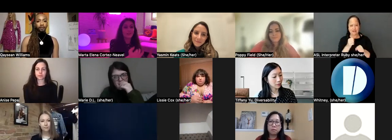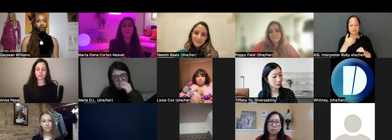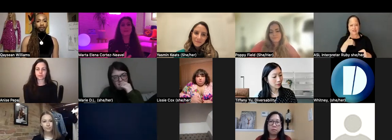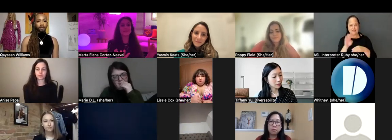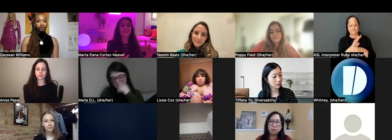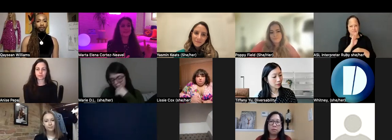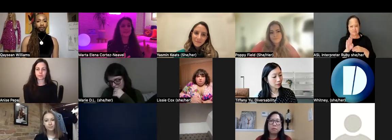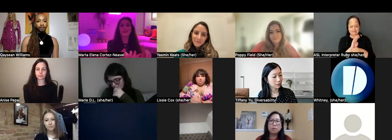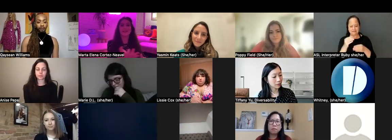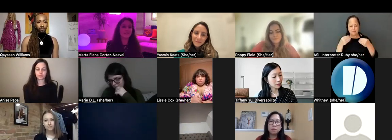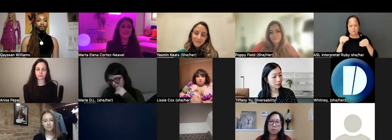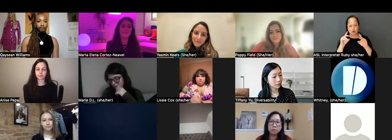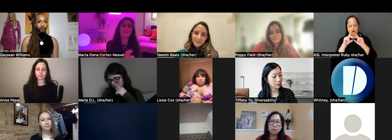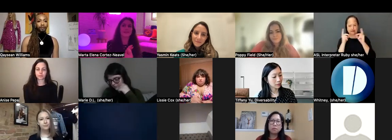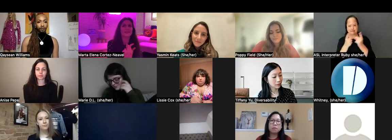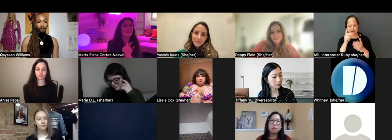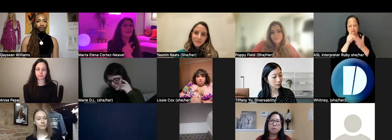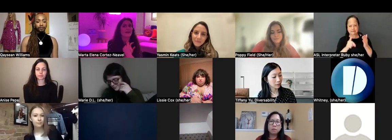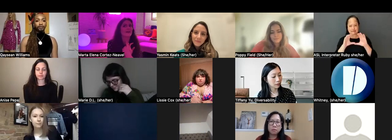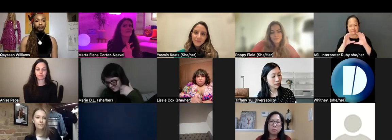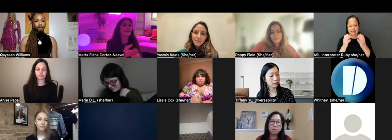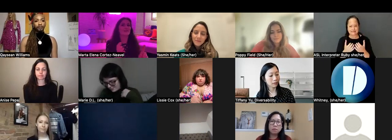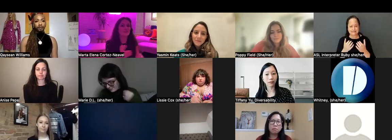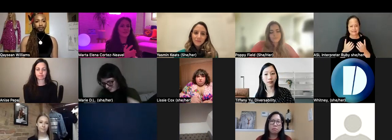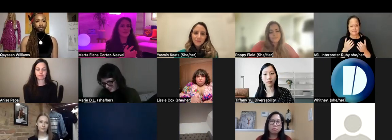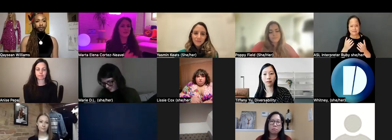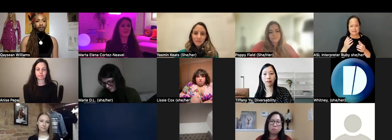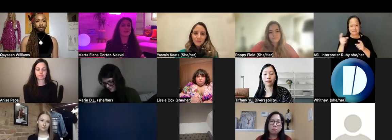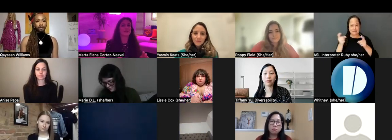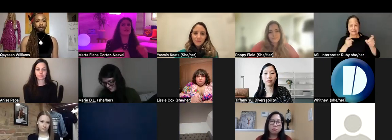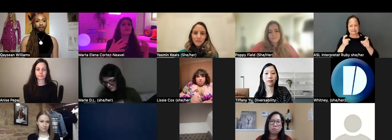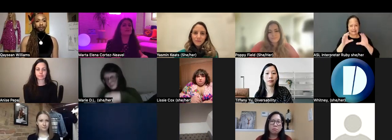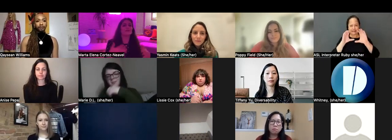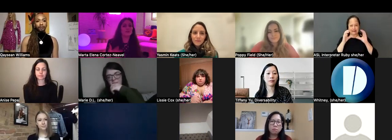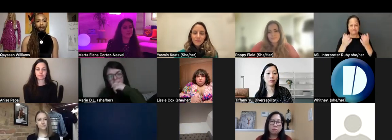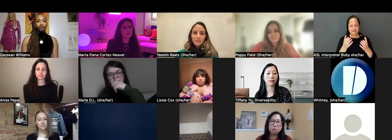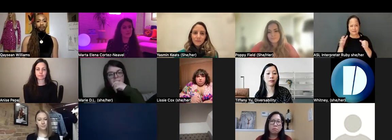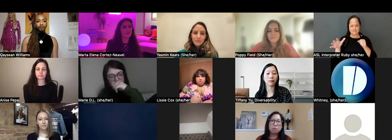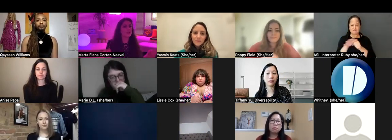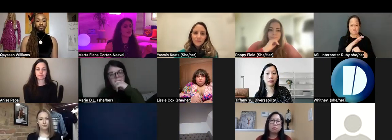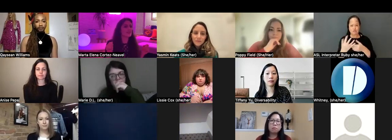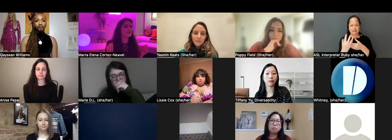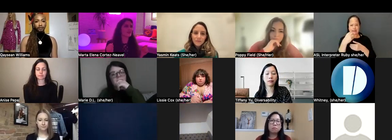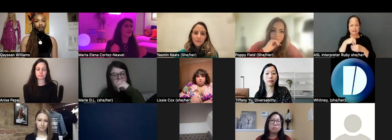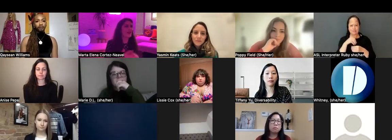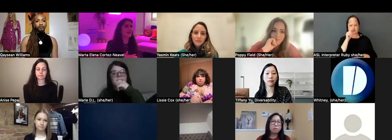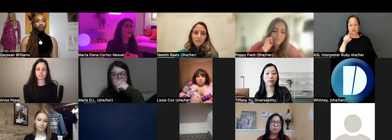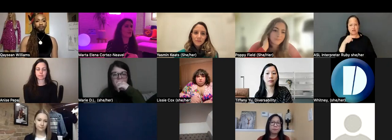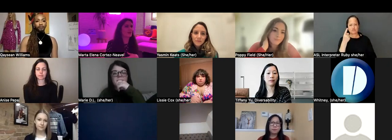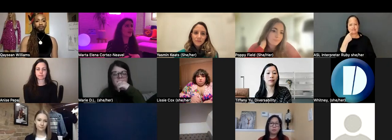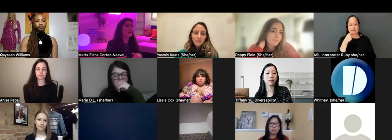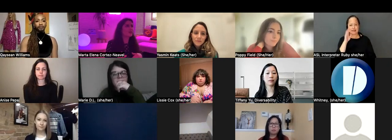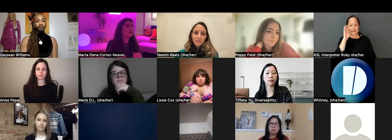marketing departments and design teams and executive teams that are fully inclusive. So not just saying